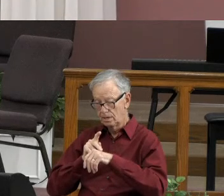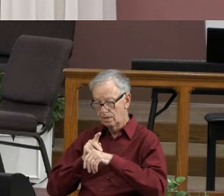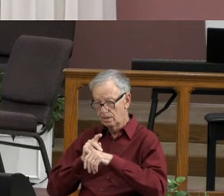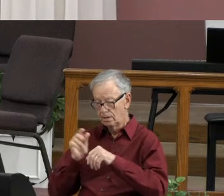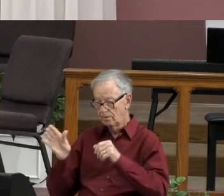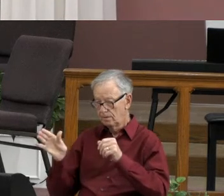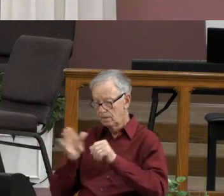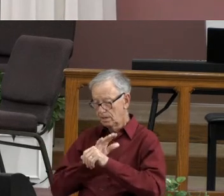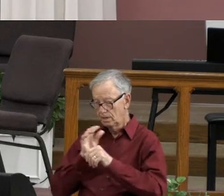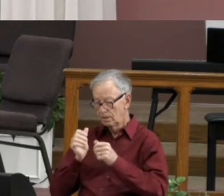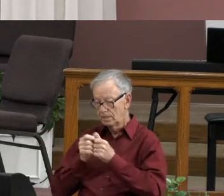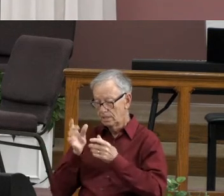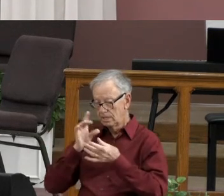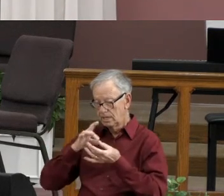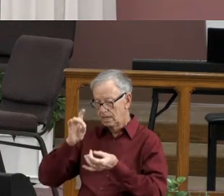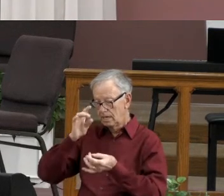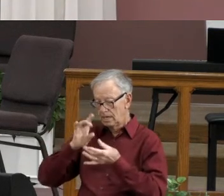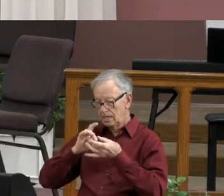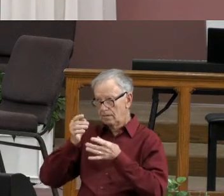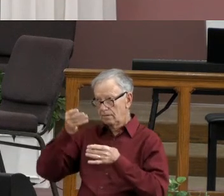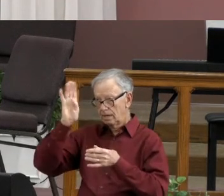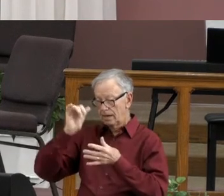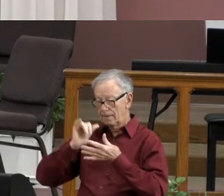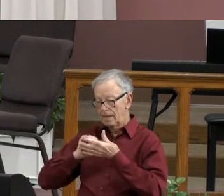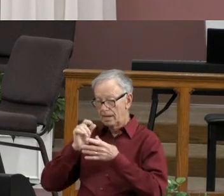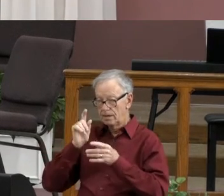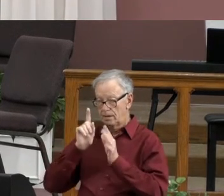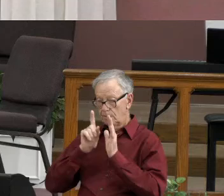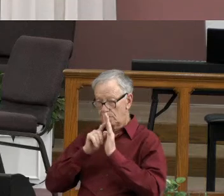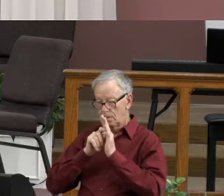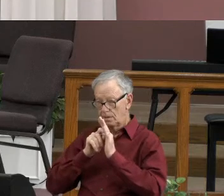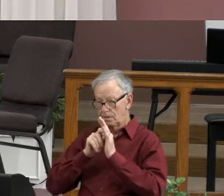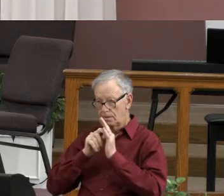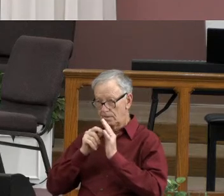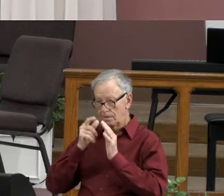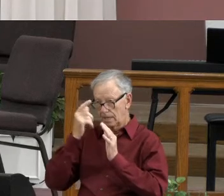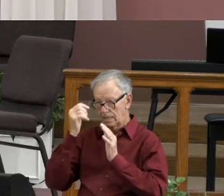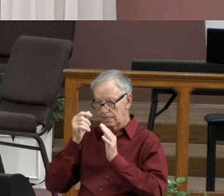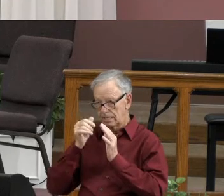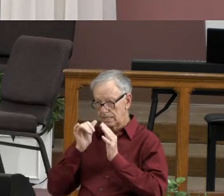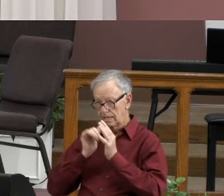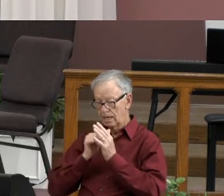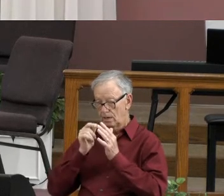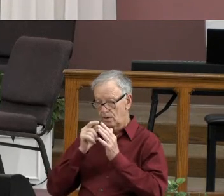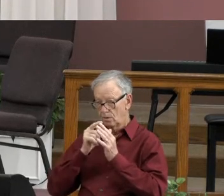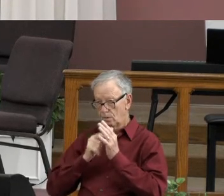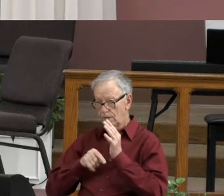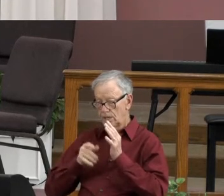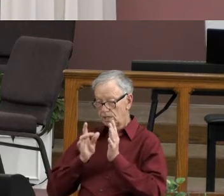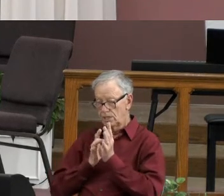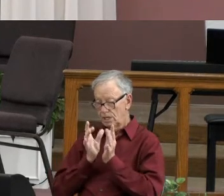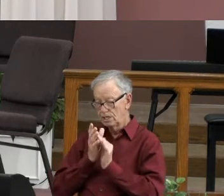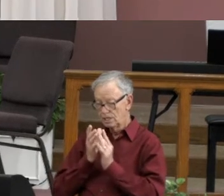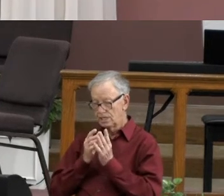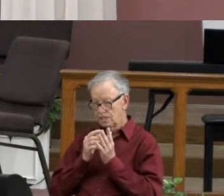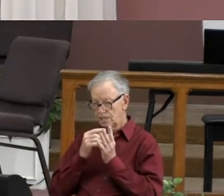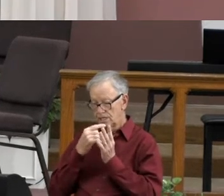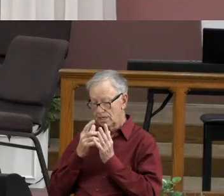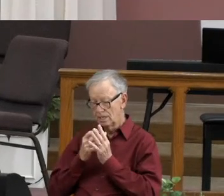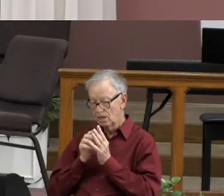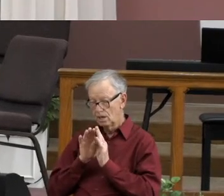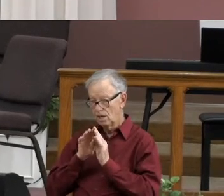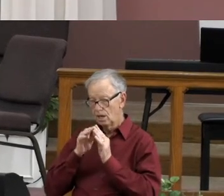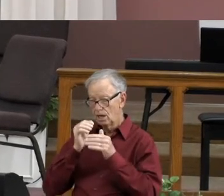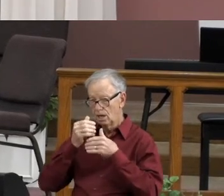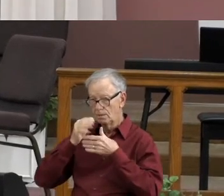filled with the Spirit of God at that moment, because that's what Jesus attributes it to, opens his mouth, as he always